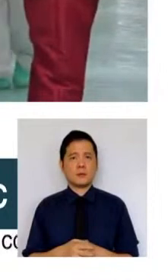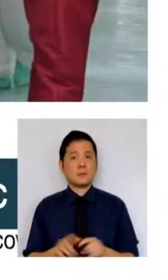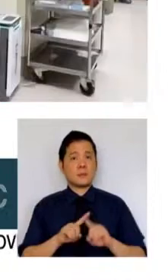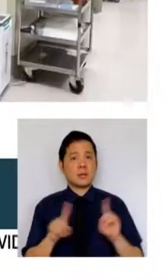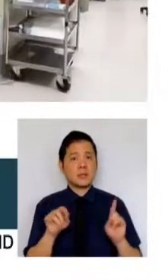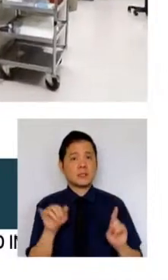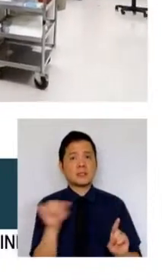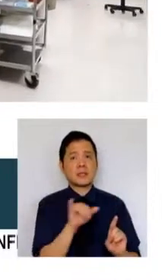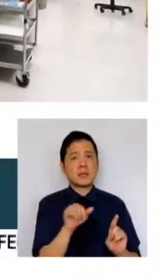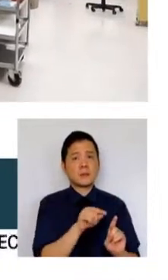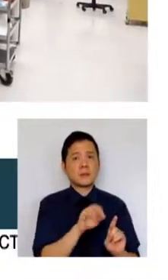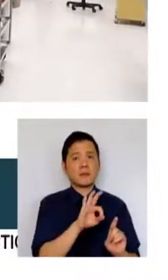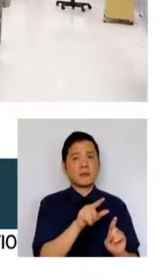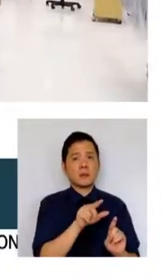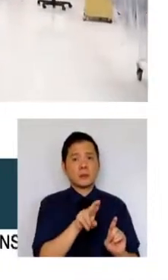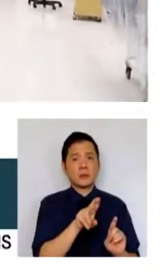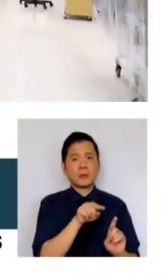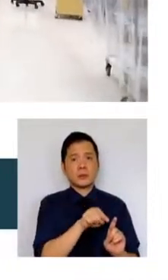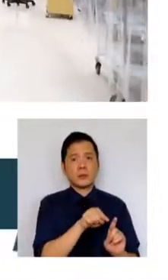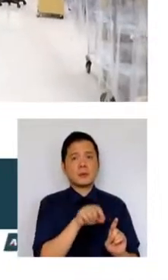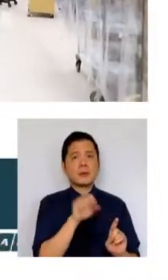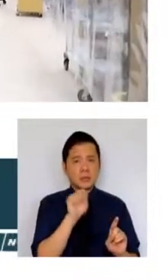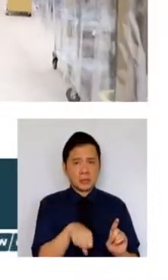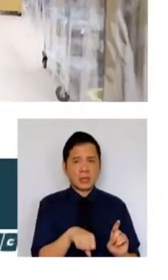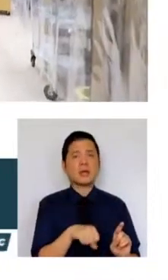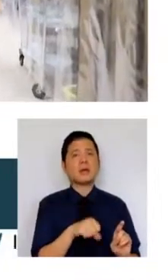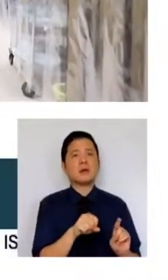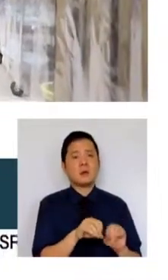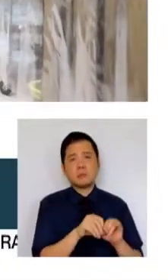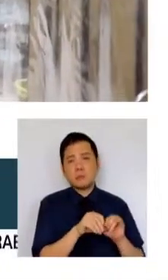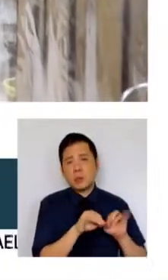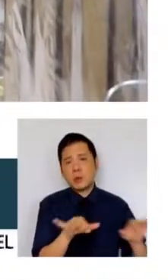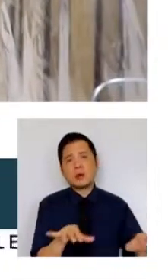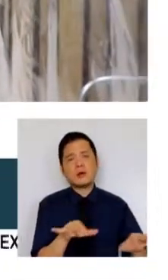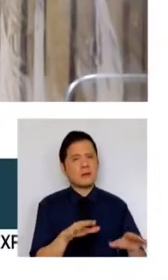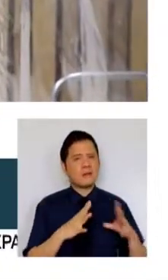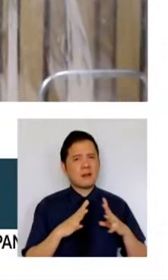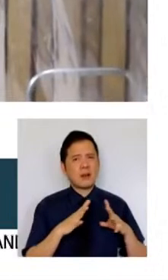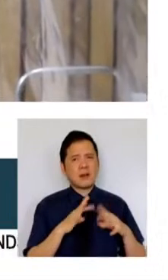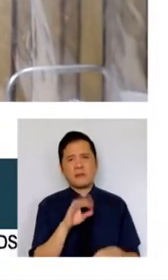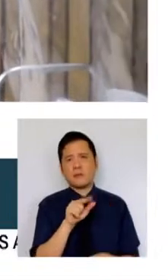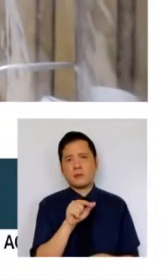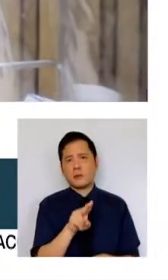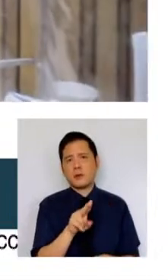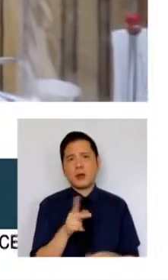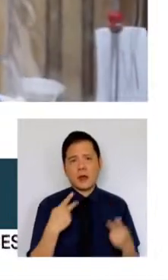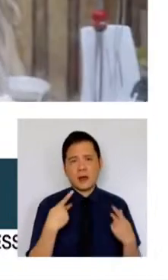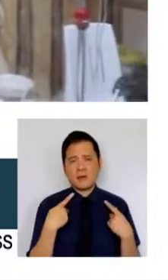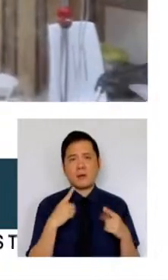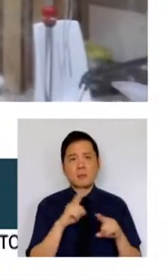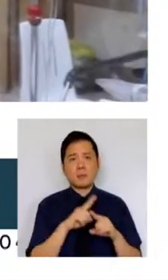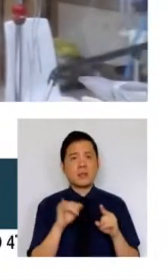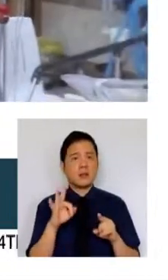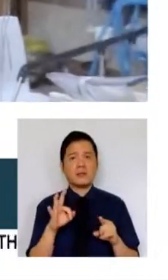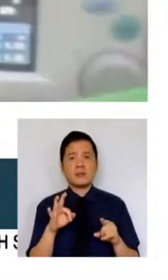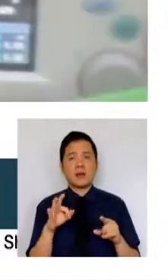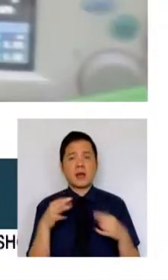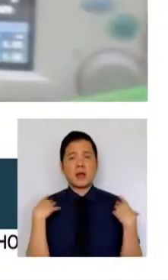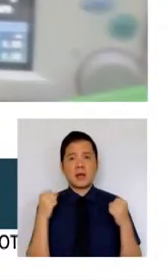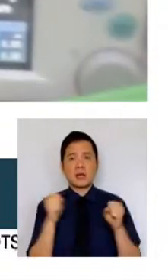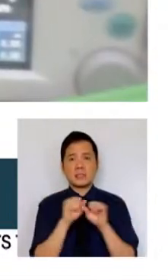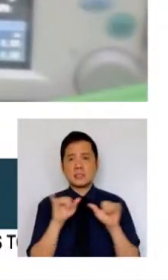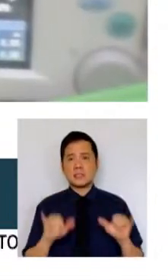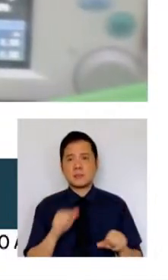have a lot of those flu, but as long as those do not overwhelm our health system, we should be okay and we should be able